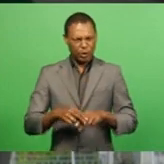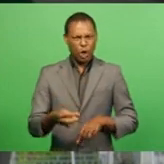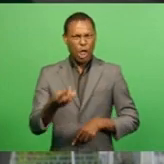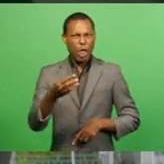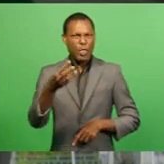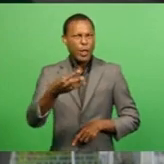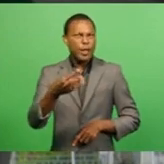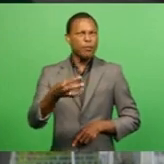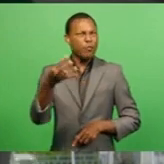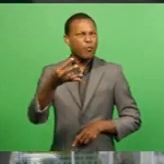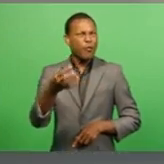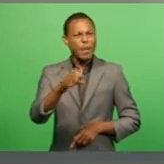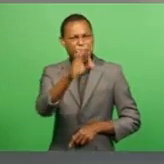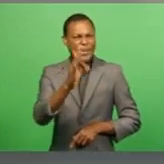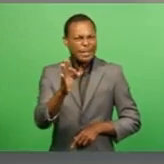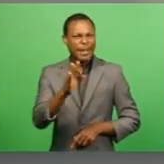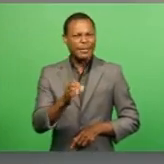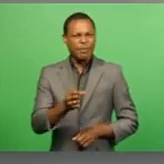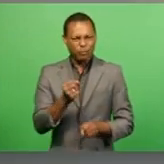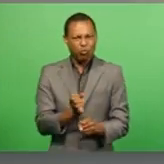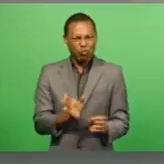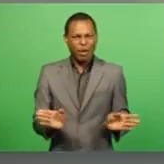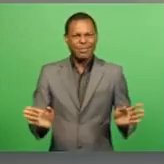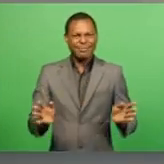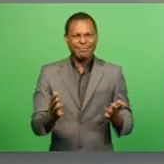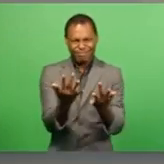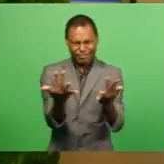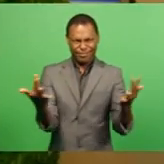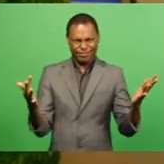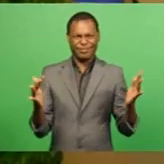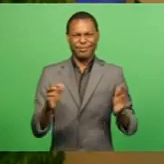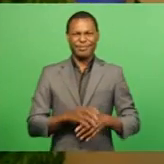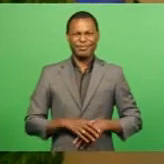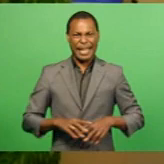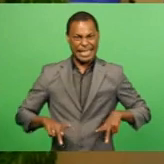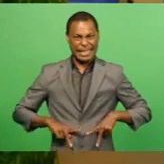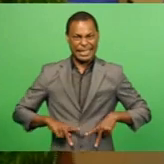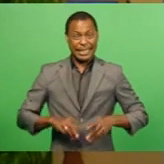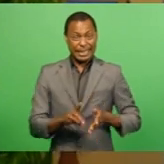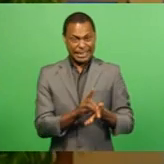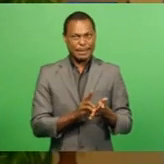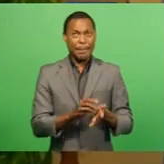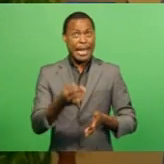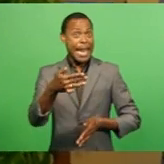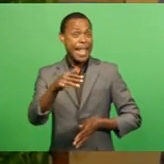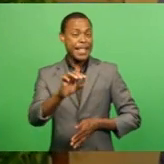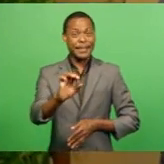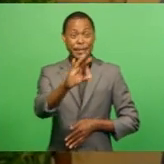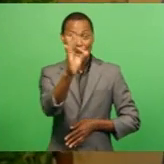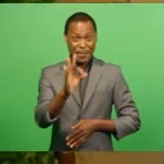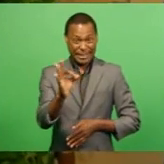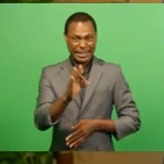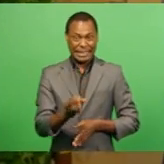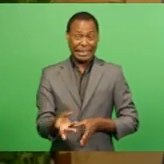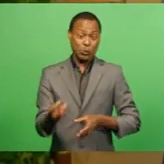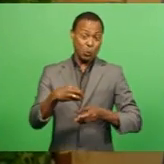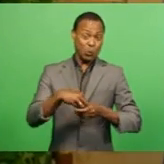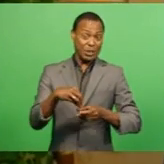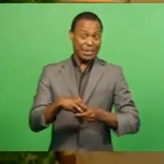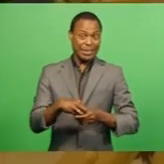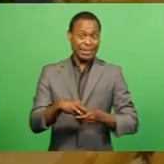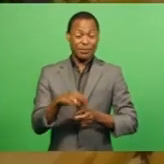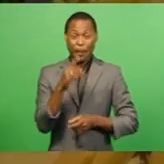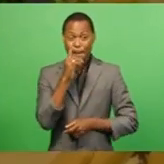to 14% of the general population have some degree of kidney disease, but up to 90% of people within the public are unaware